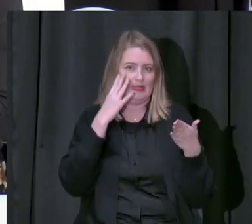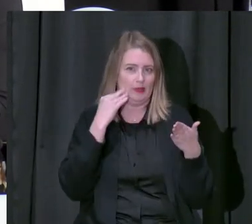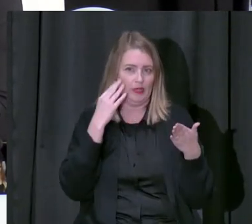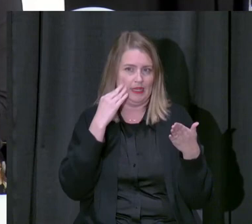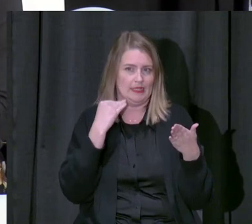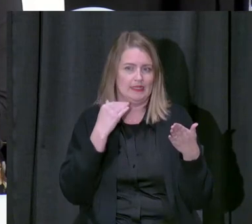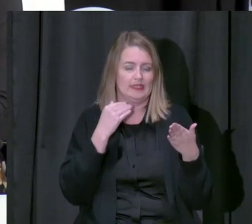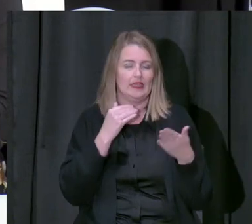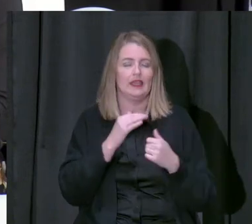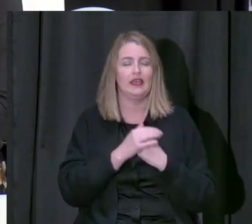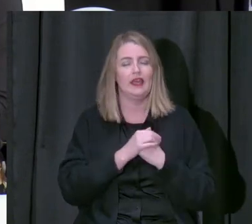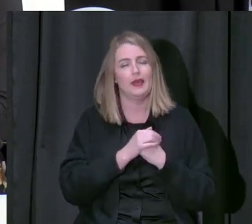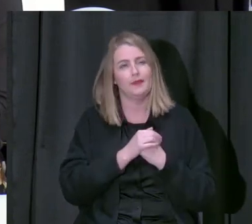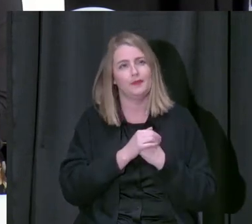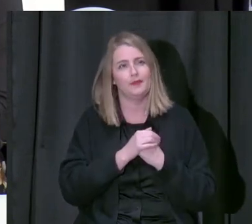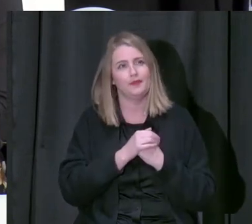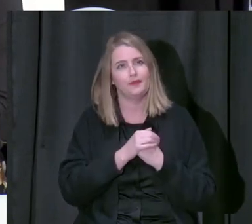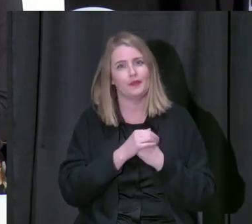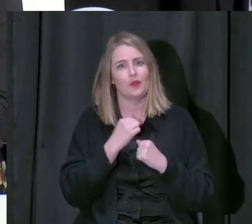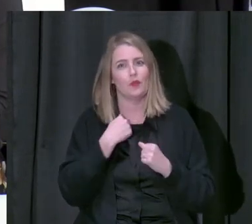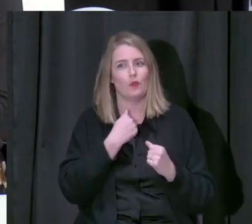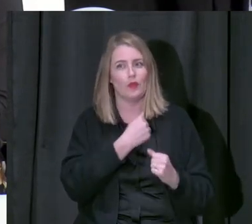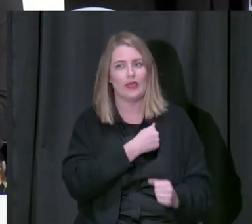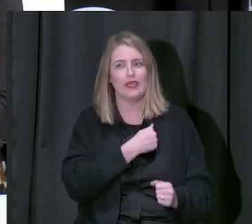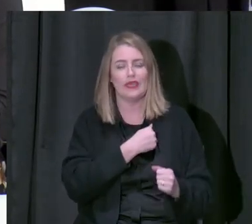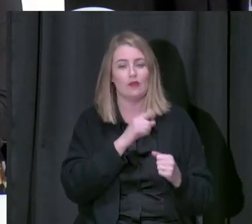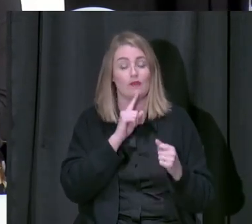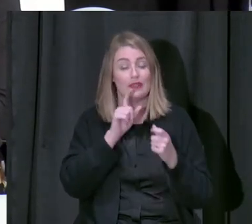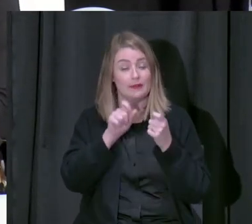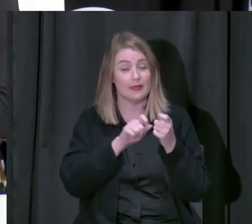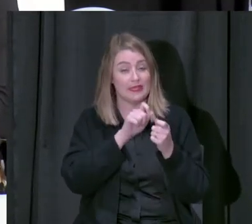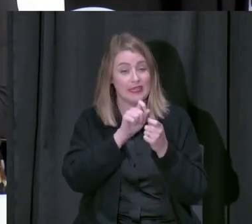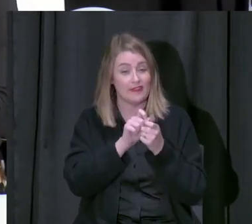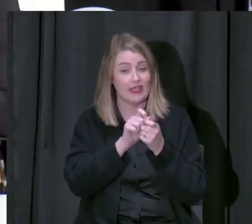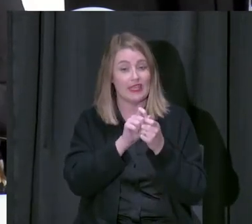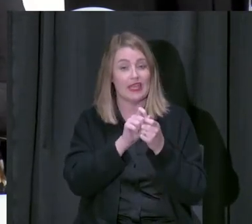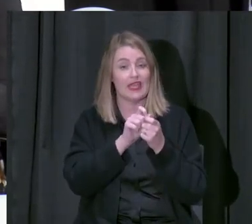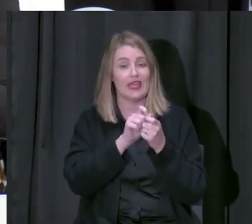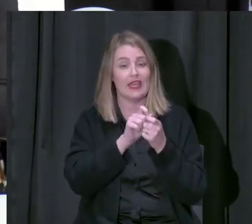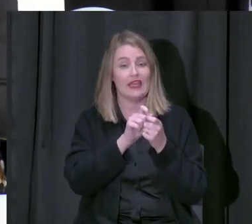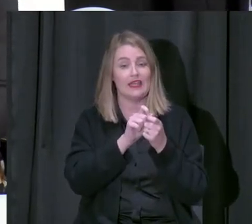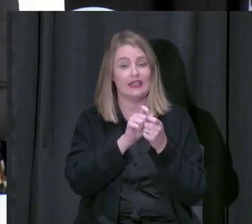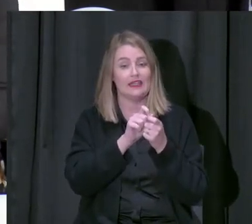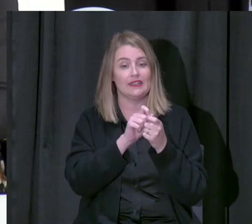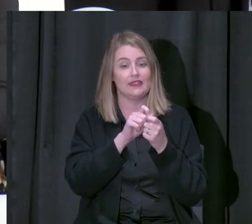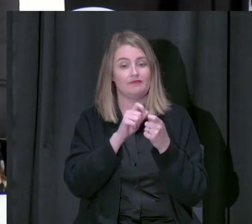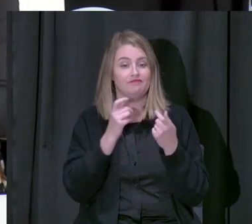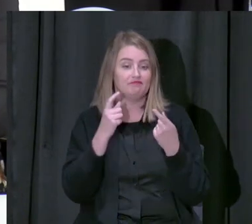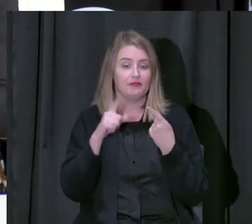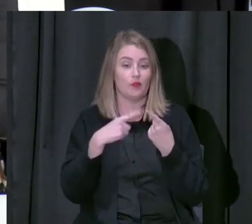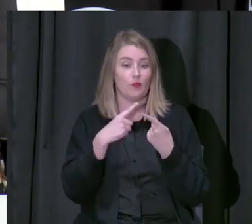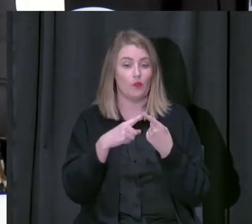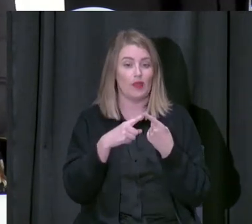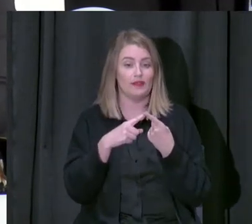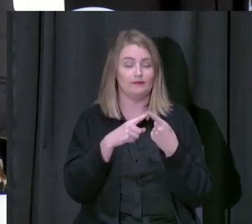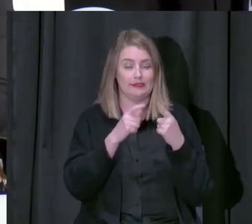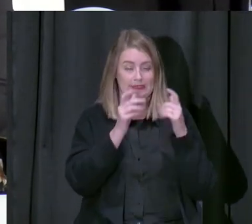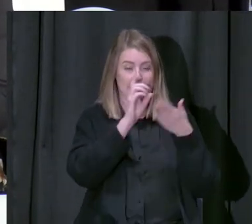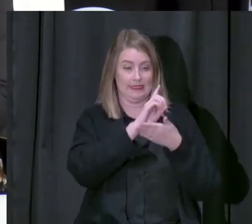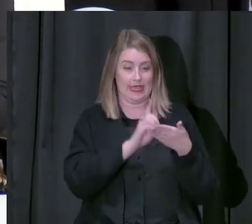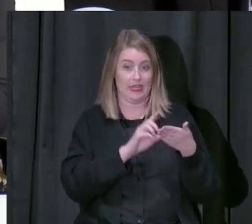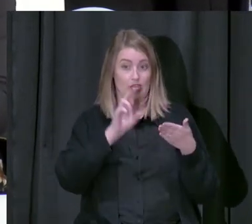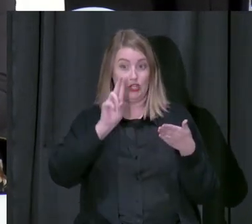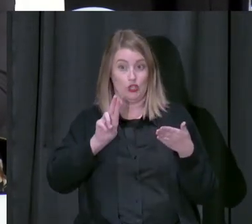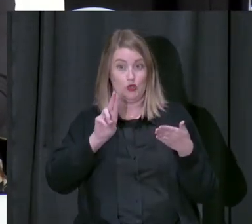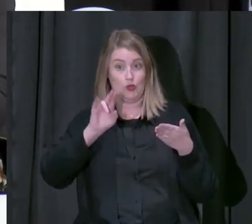really, you know, we're really specific and when it comes to designing the UI,